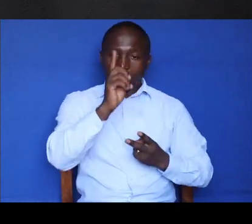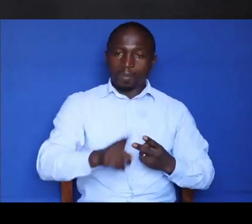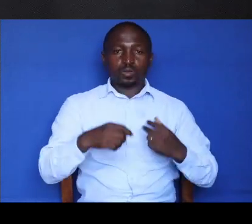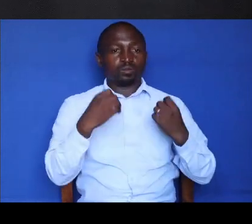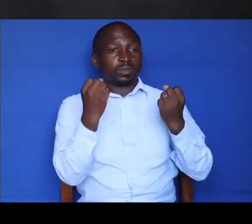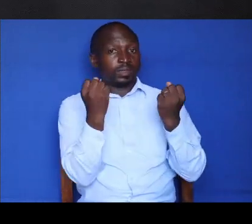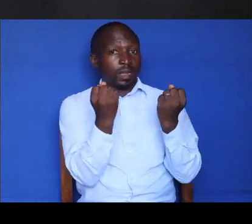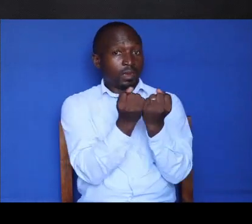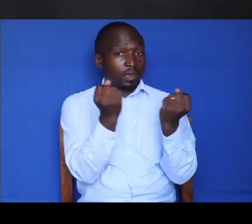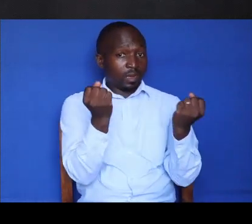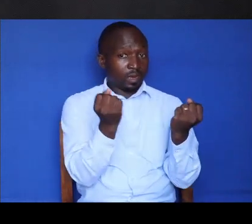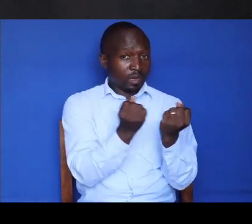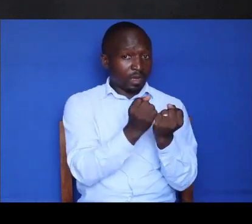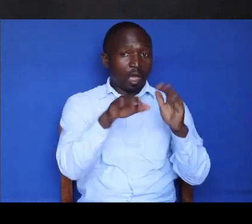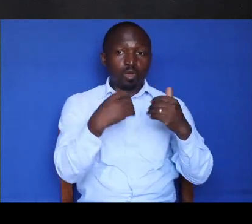by